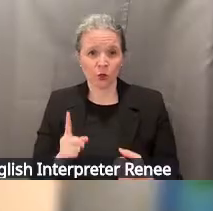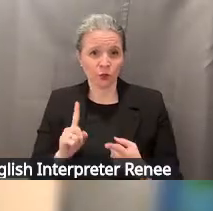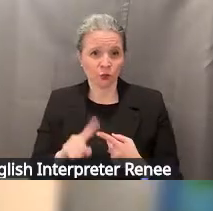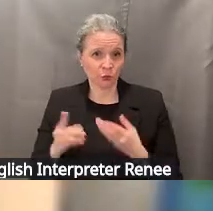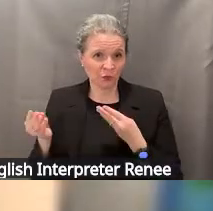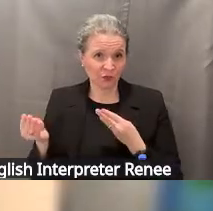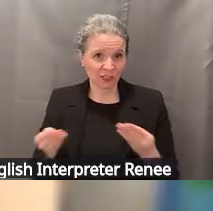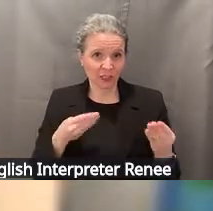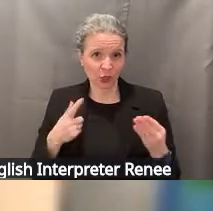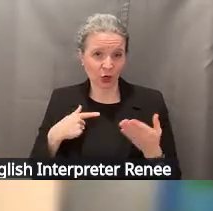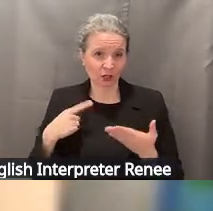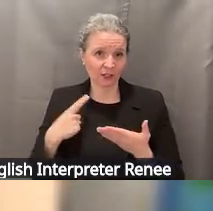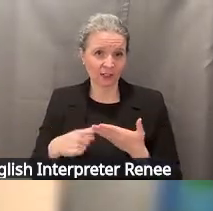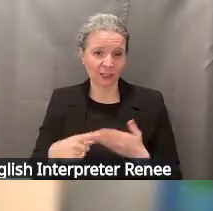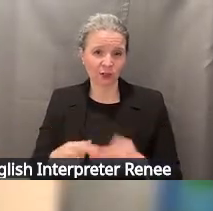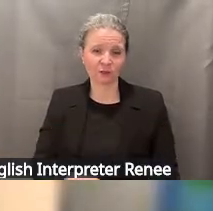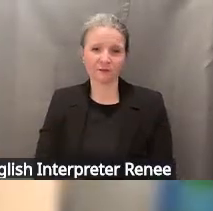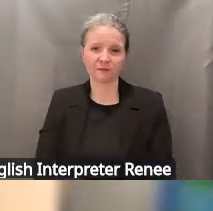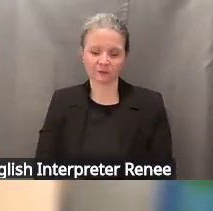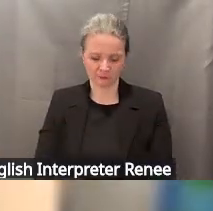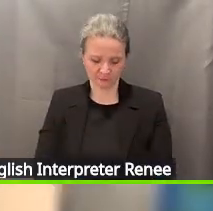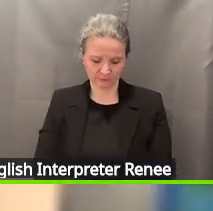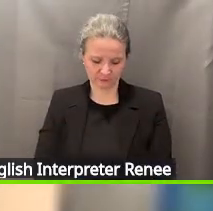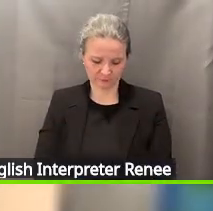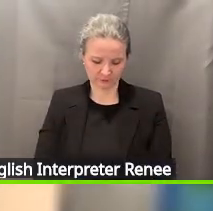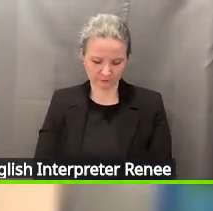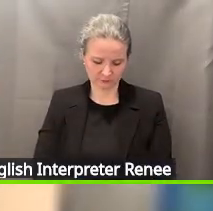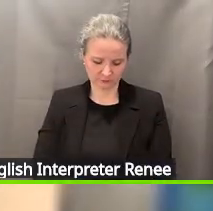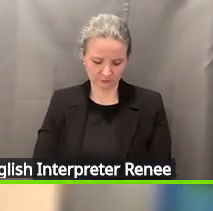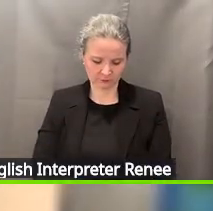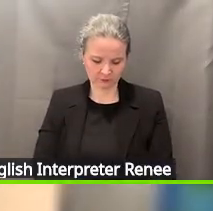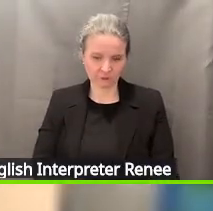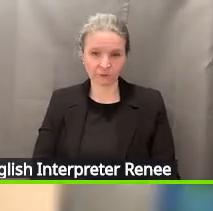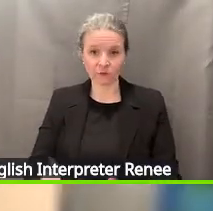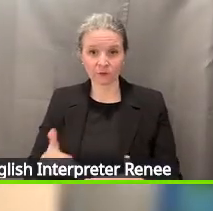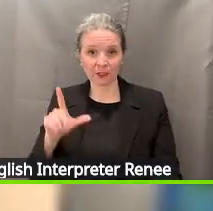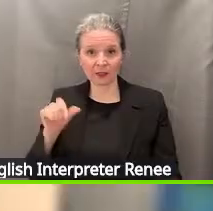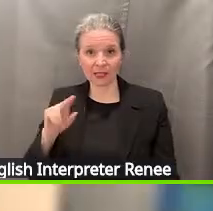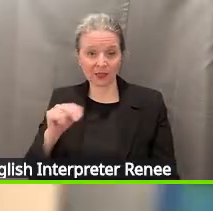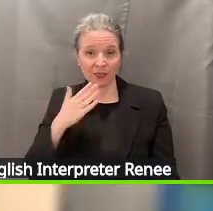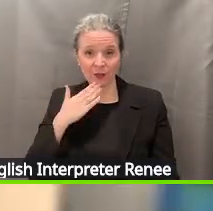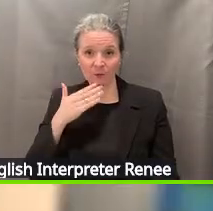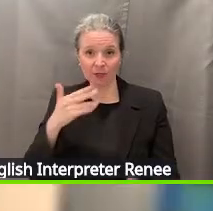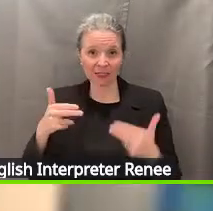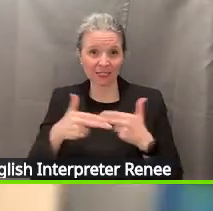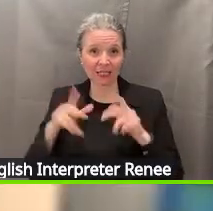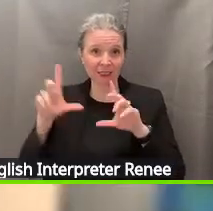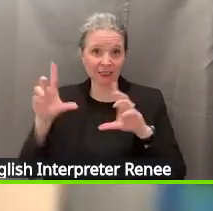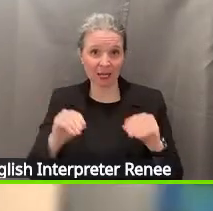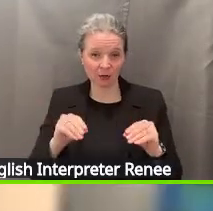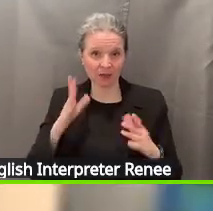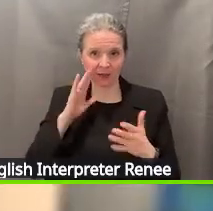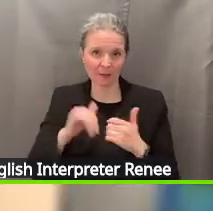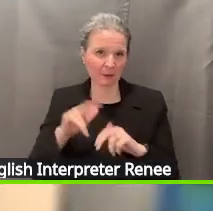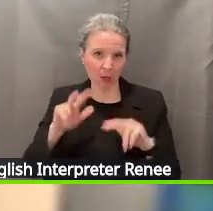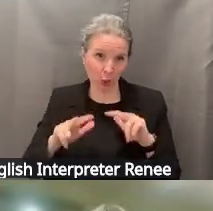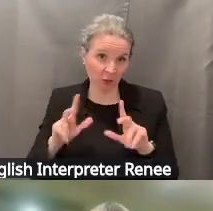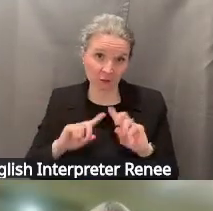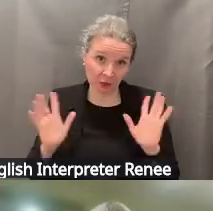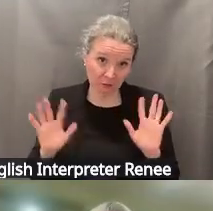facilitate our discussion. Oh, thank you. And I was going to ask to take the slides down, and I thought that might be awkward,